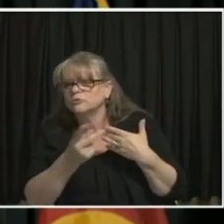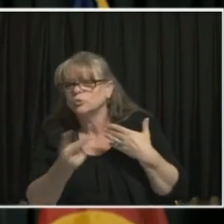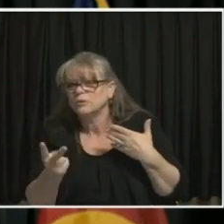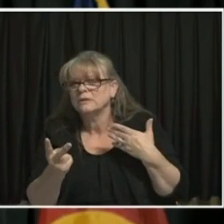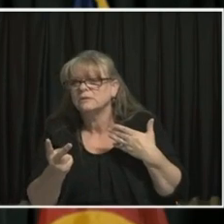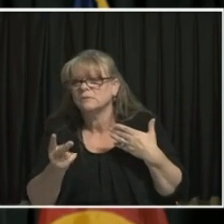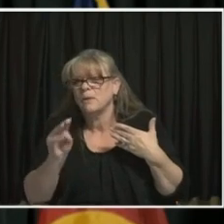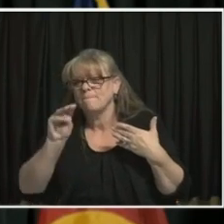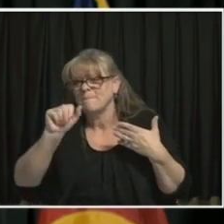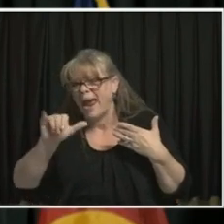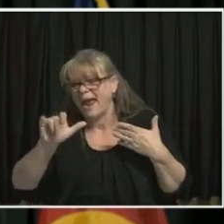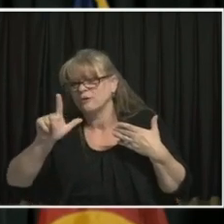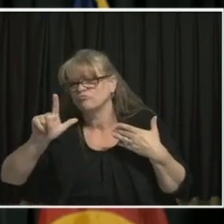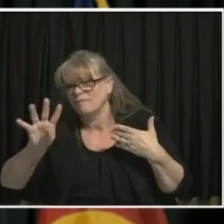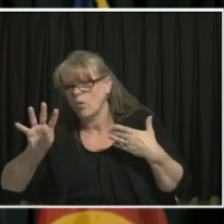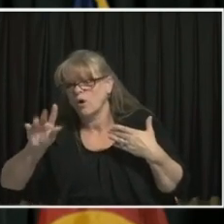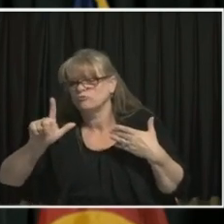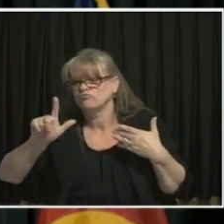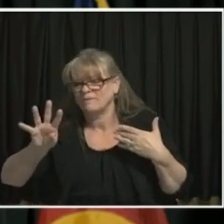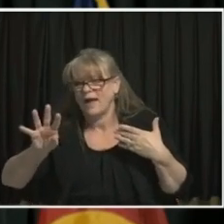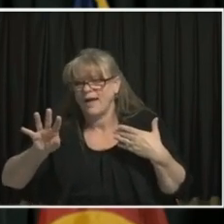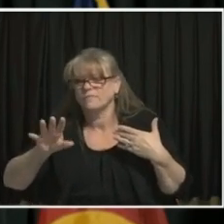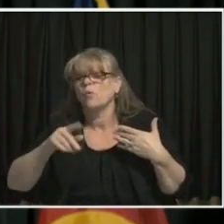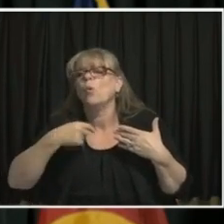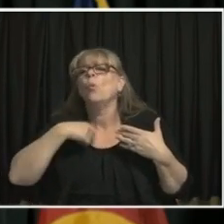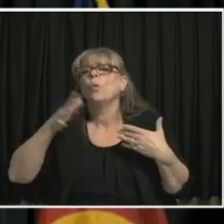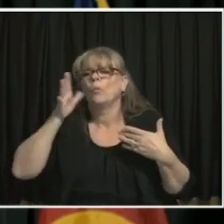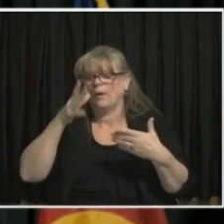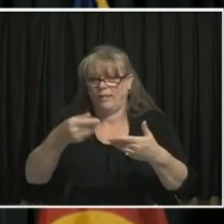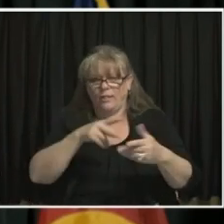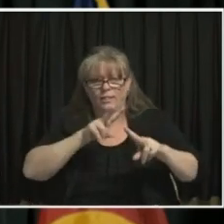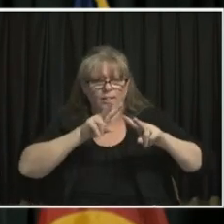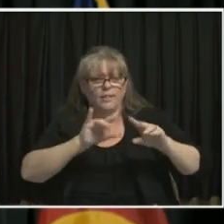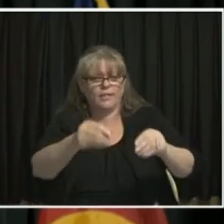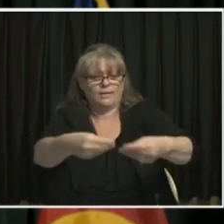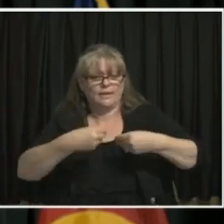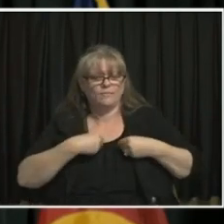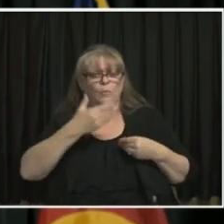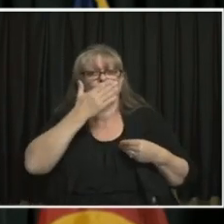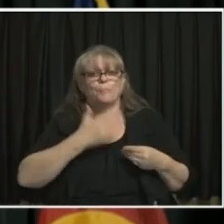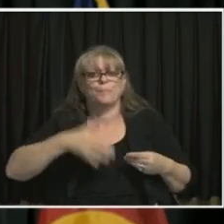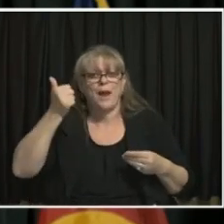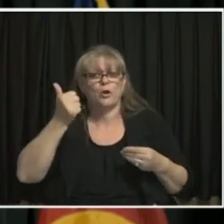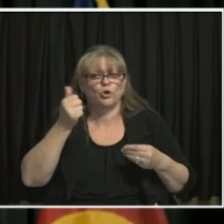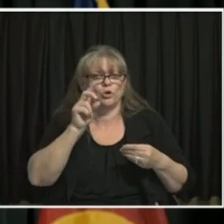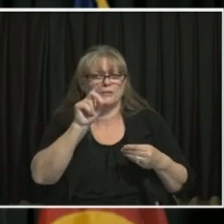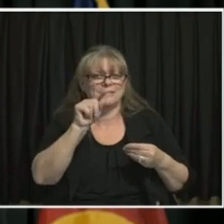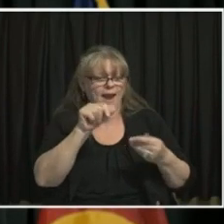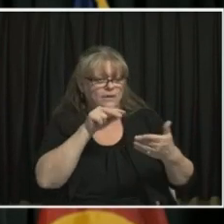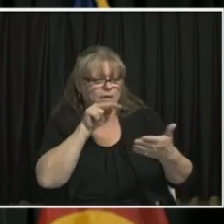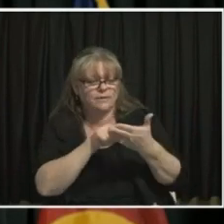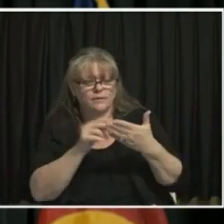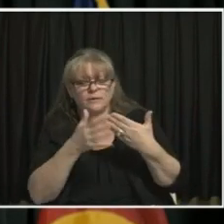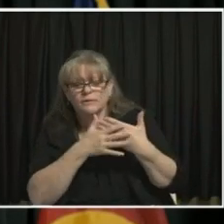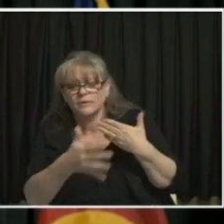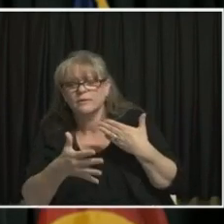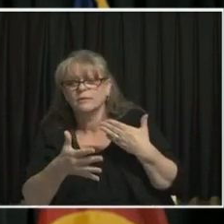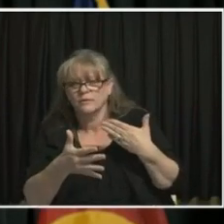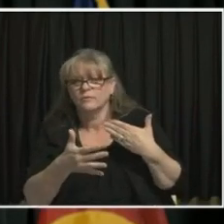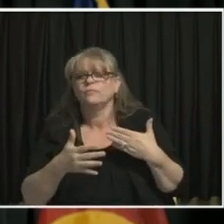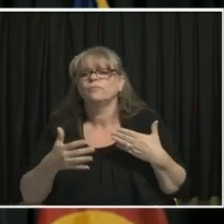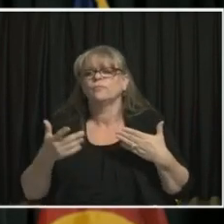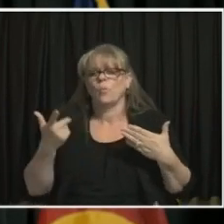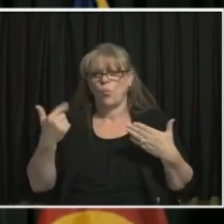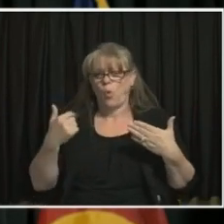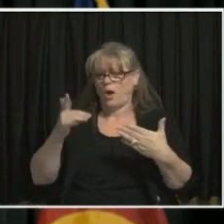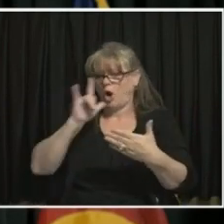25th, when then there will be 2 generations, even 3 in some places, of what transmission looks like under safer at home,